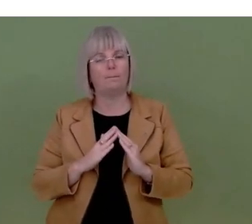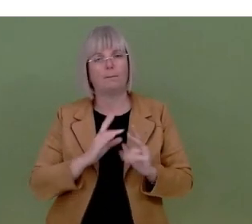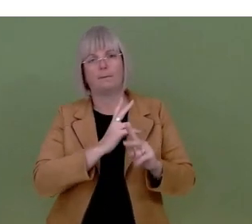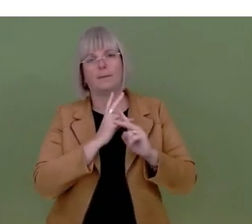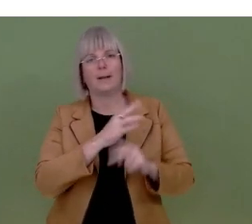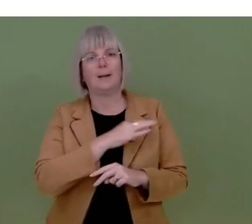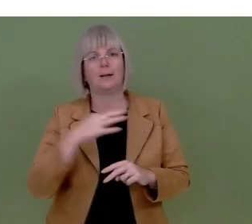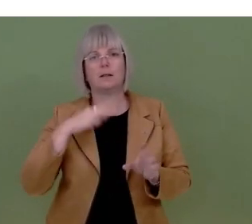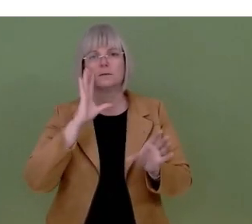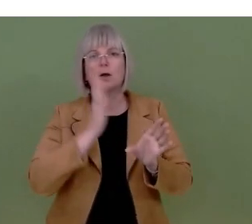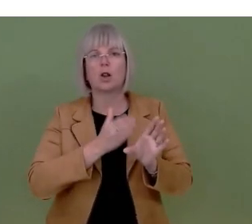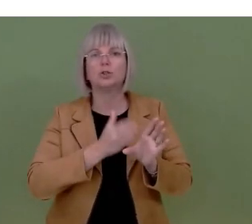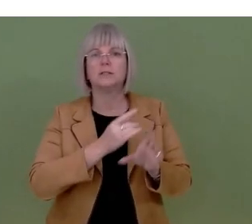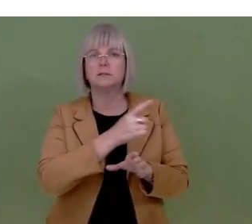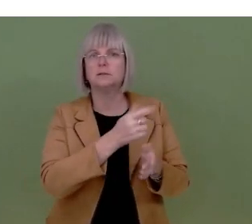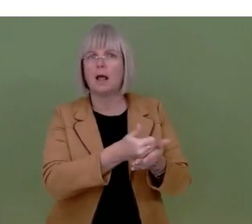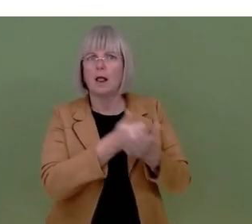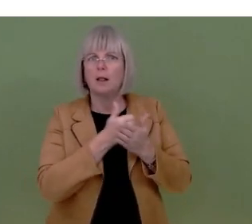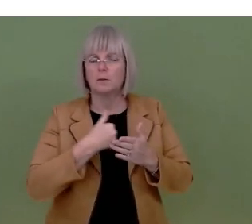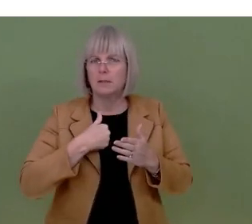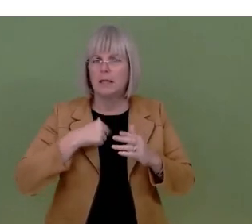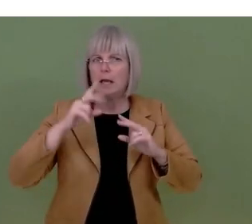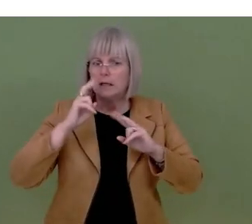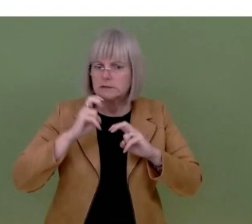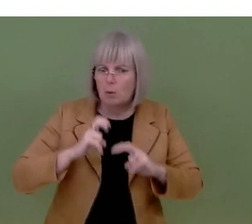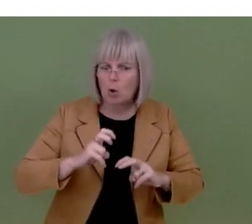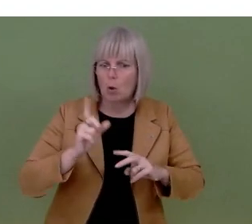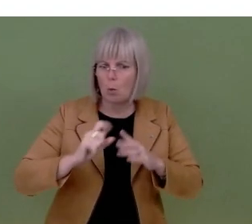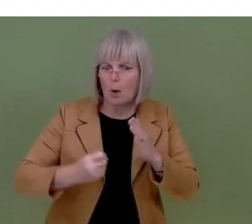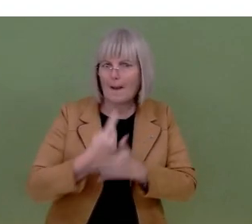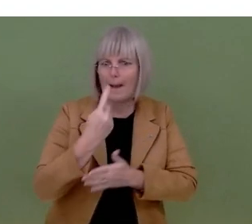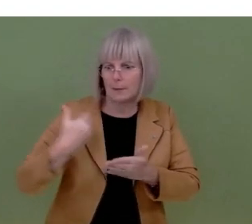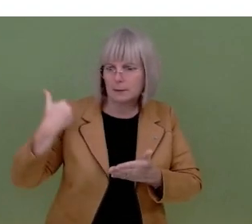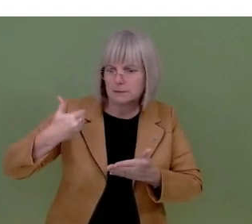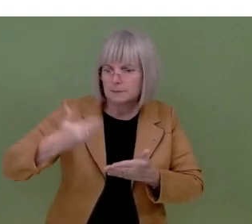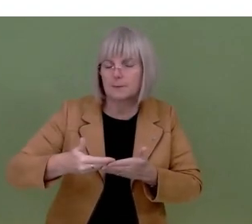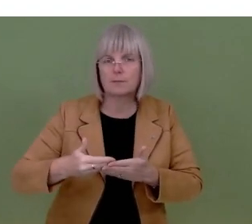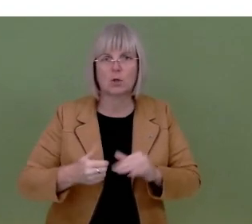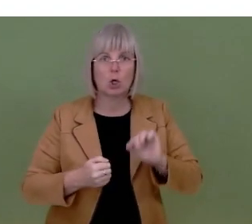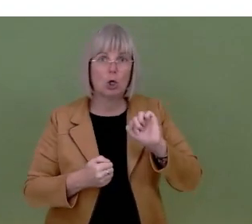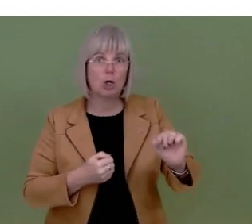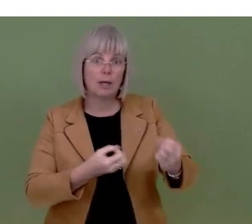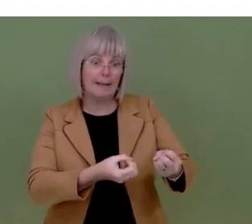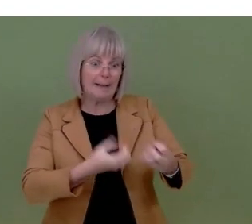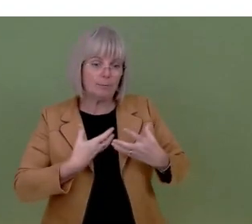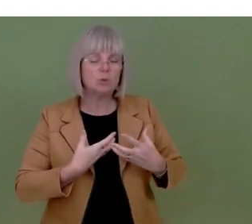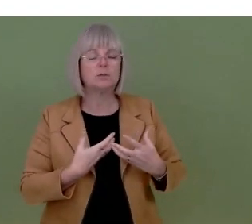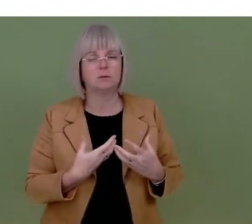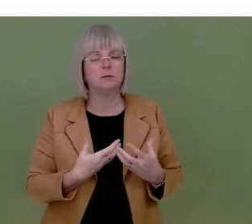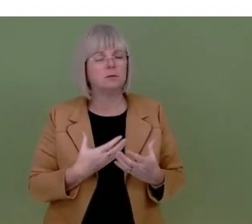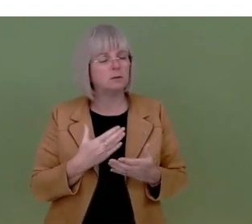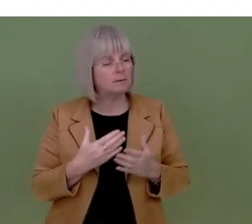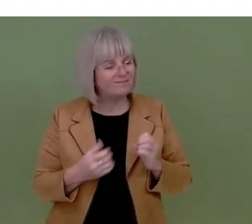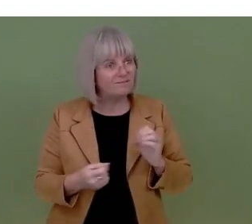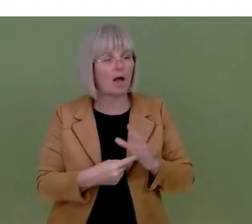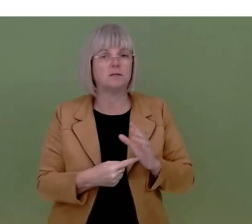me explore what had happened to me, and her input was really vital for all of